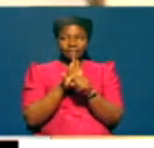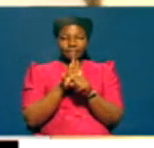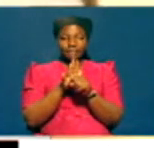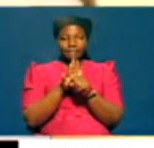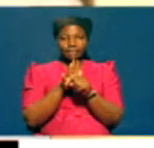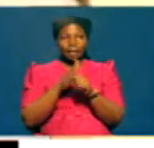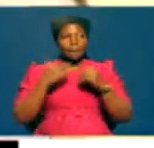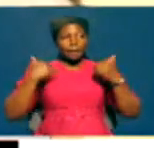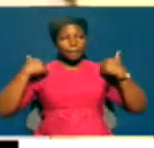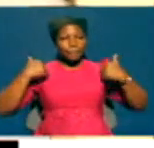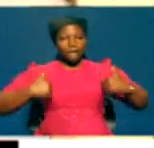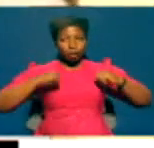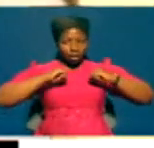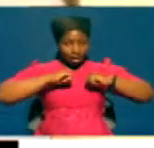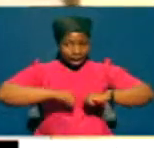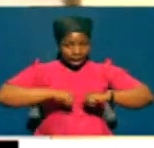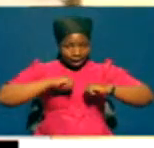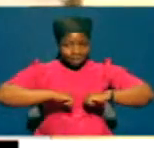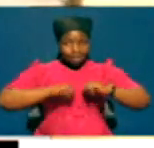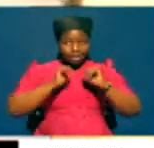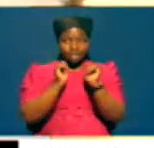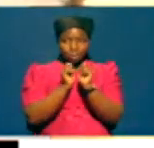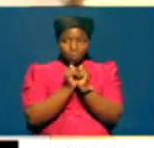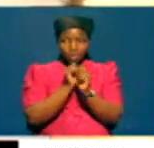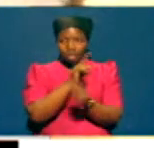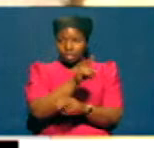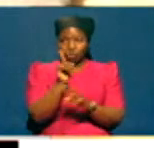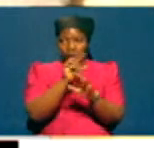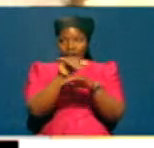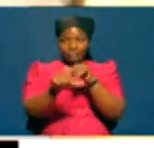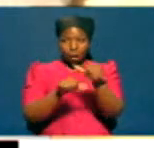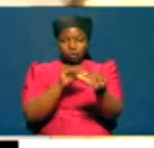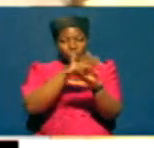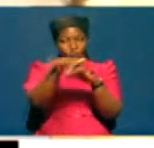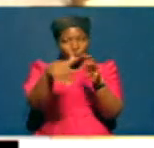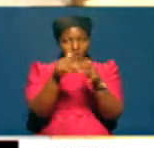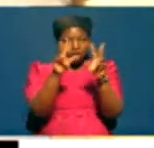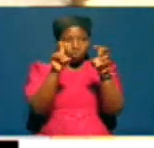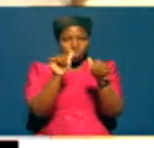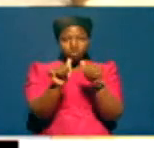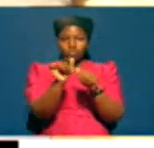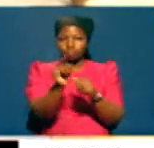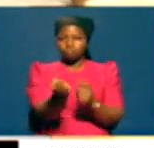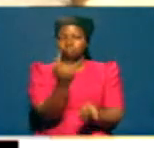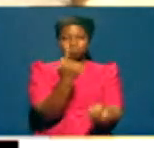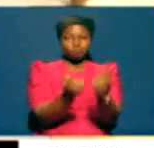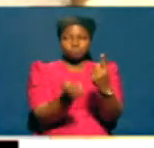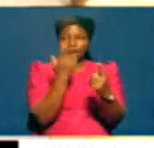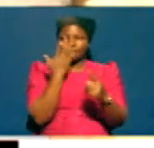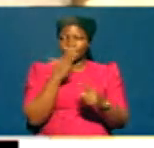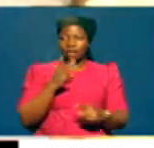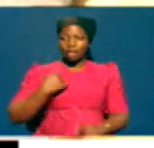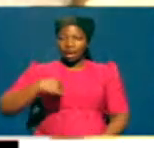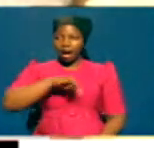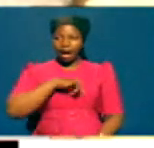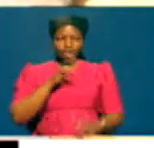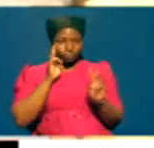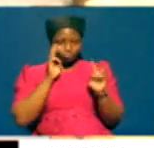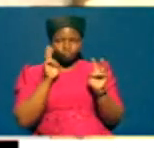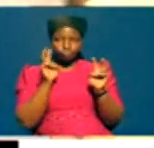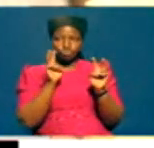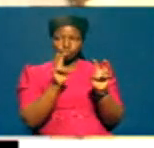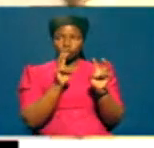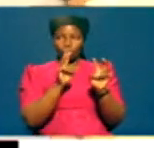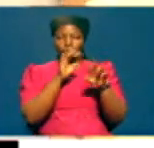I agree with you on all the issues you have raised. We are going to look at particularly